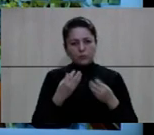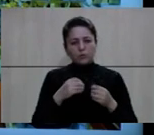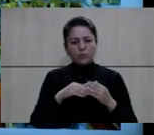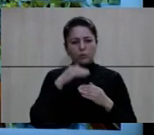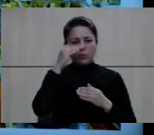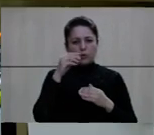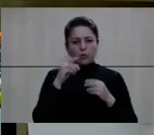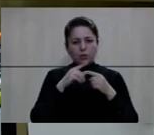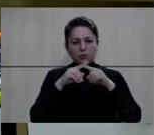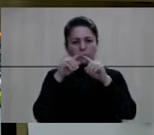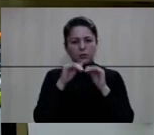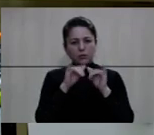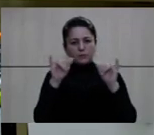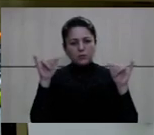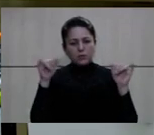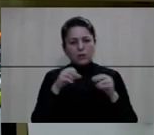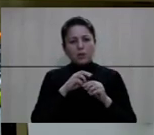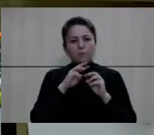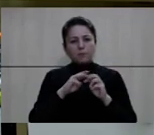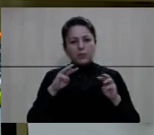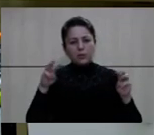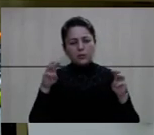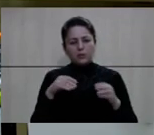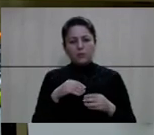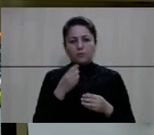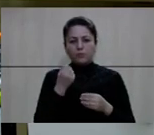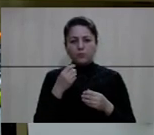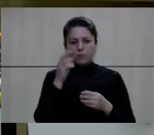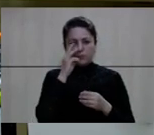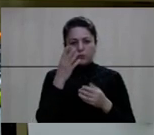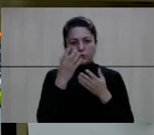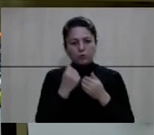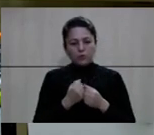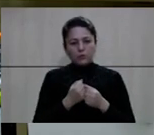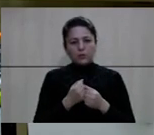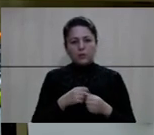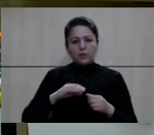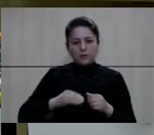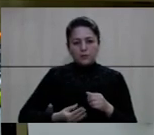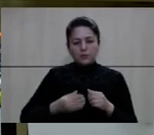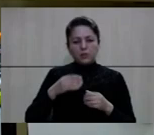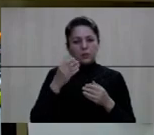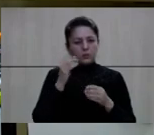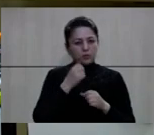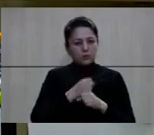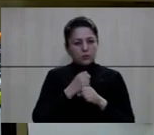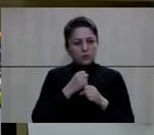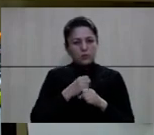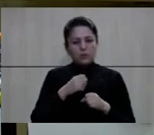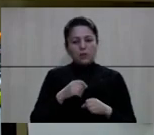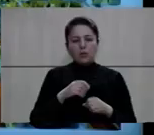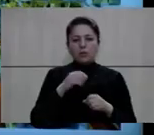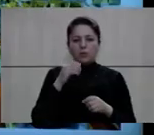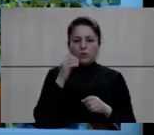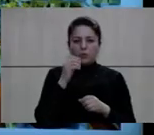bilan rivojlangan, yuqori milliardlab daromad topadigan idoralarda ishlaydigan yetik mutaxassisdan ko'ra ko'proq foyda